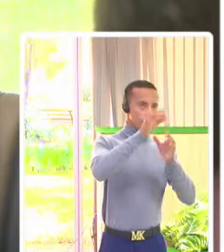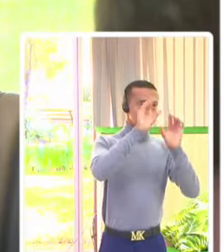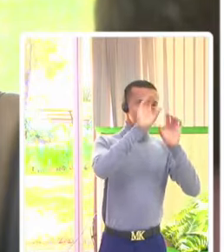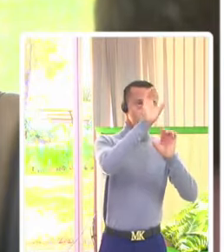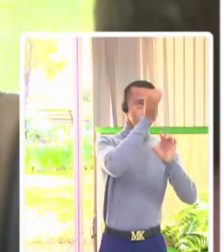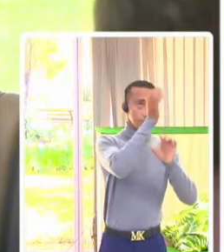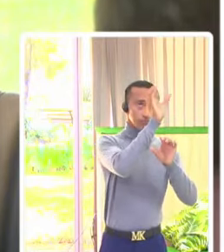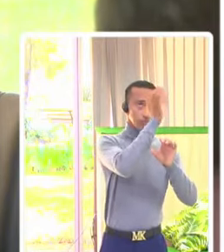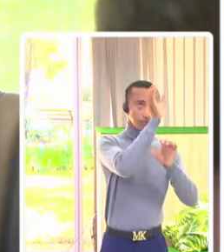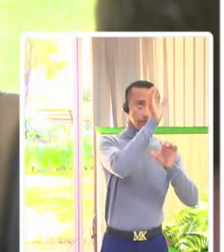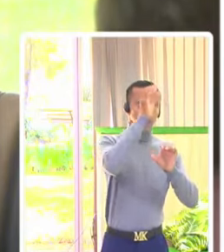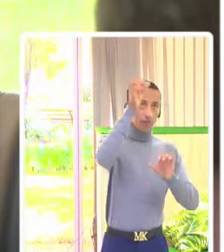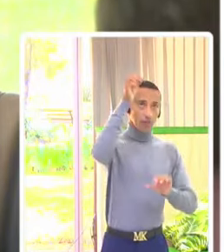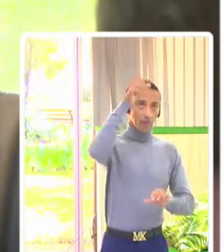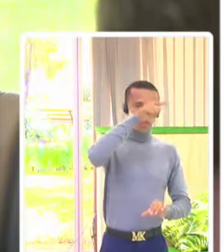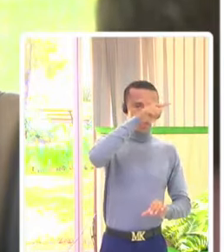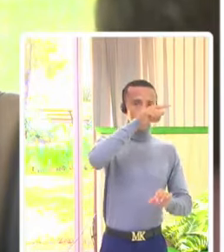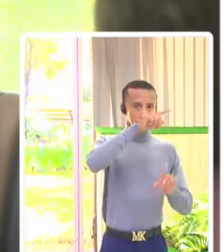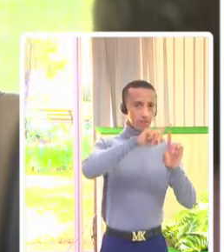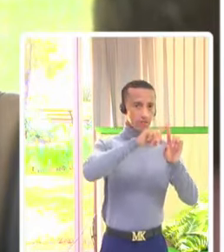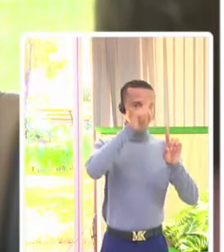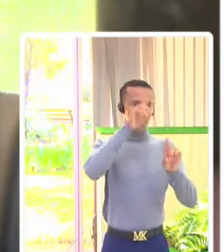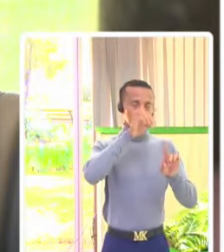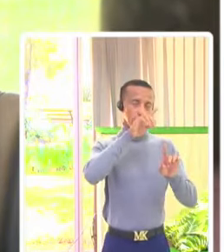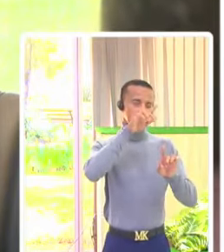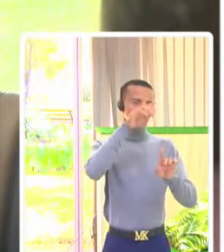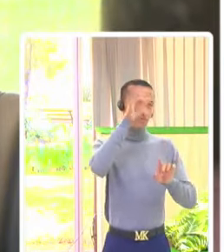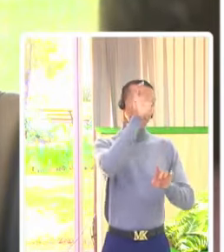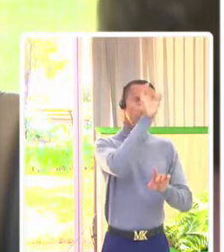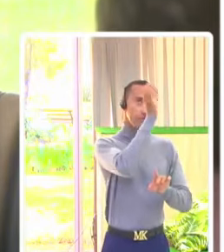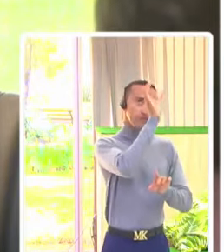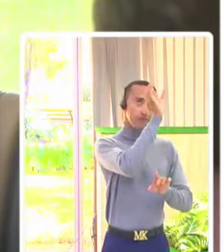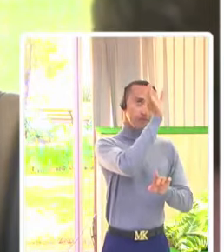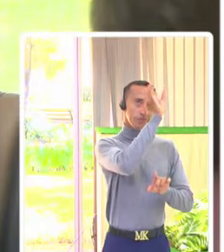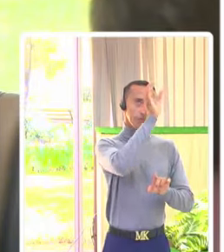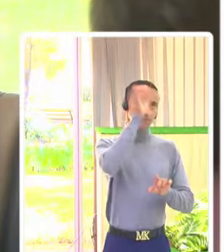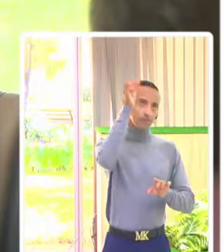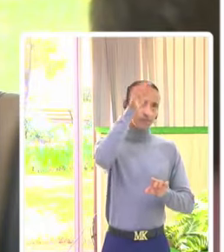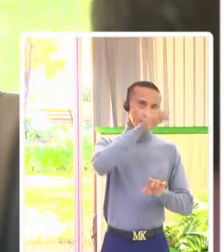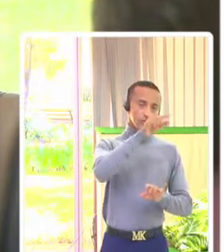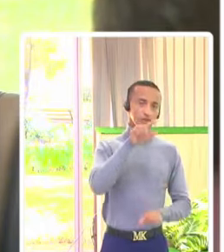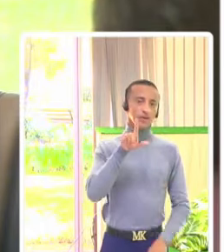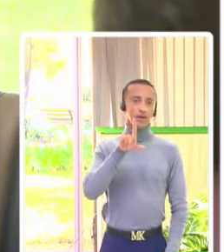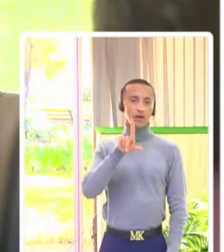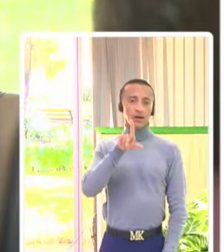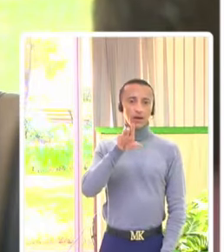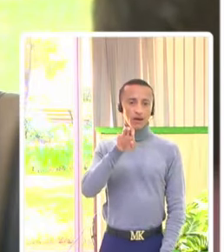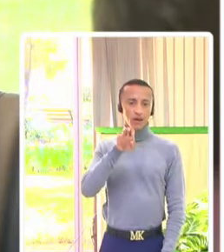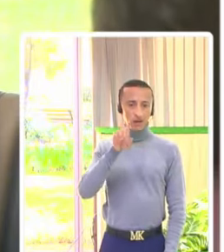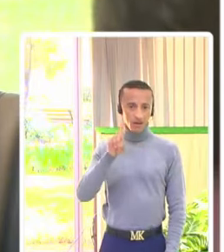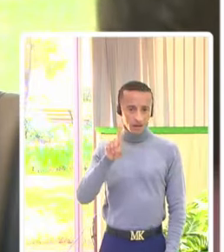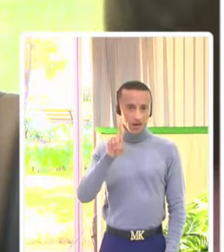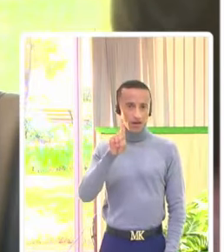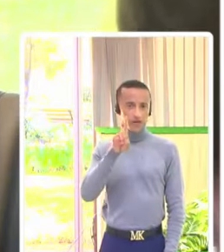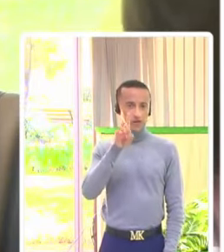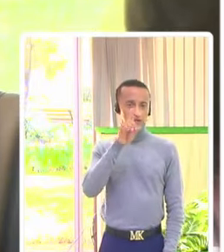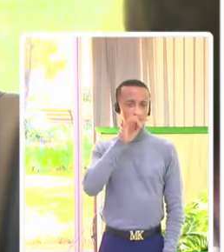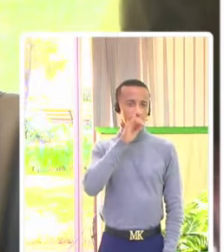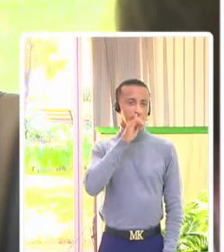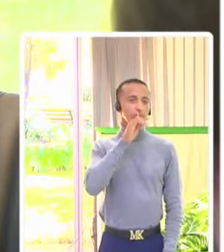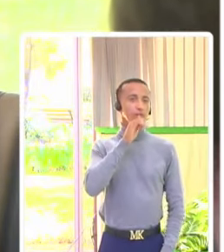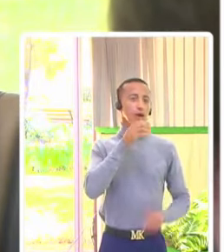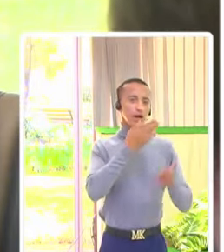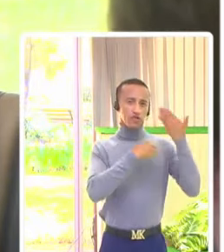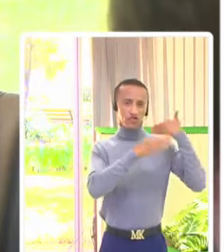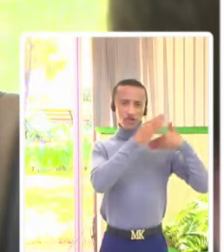more efficient light bulbs, LED light bulbs. Yeah. So replacing old light bulbs with new light bulbs for very low cost or no cost